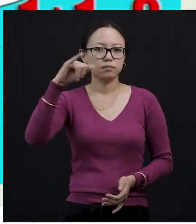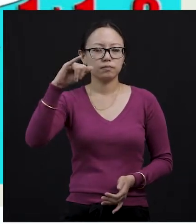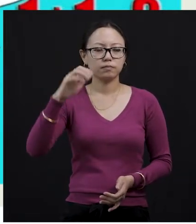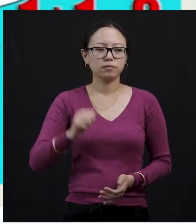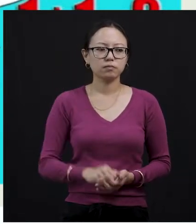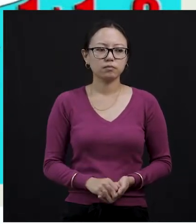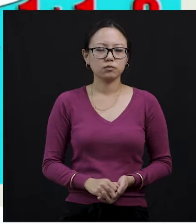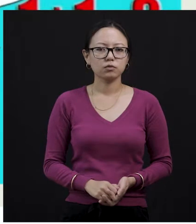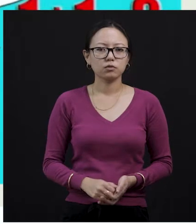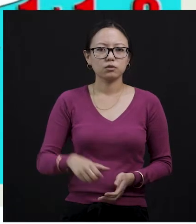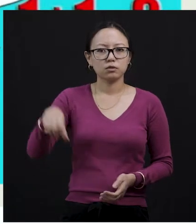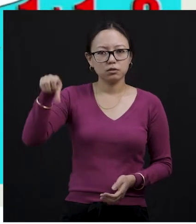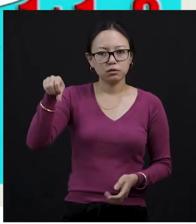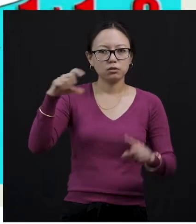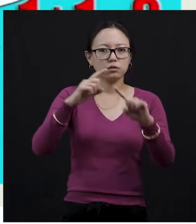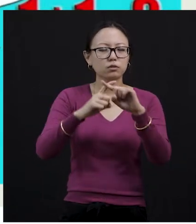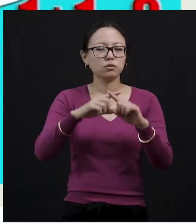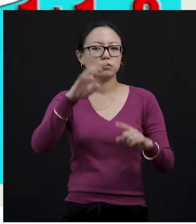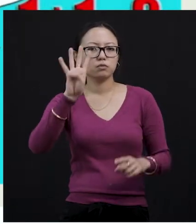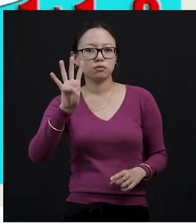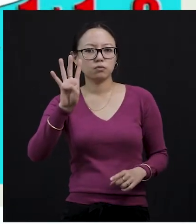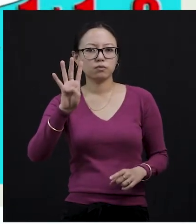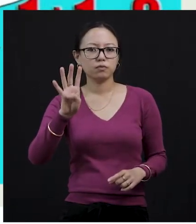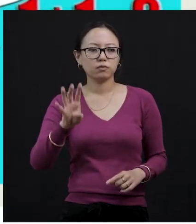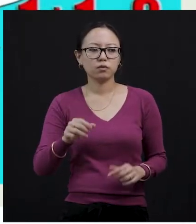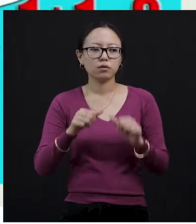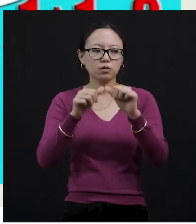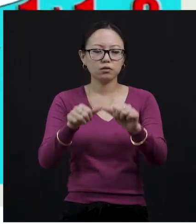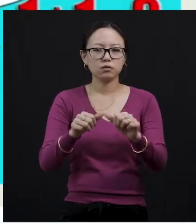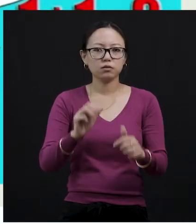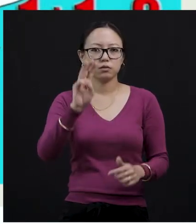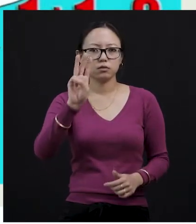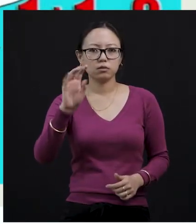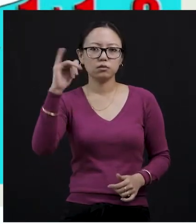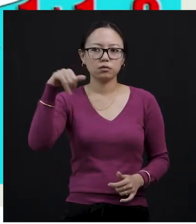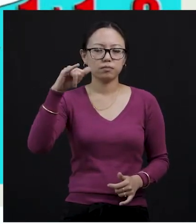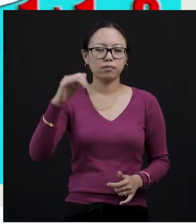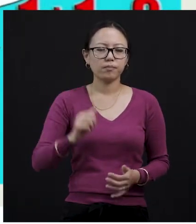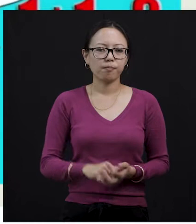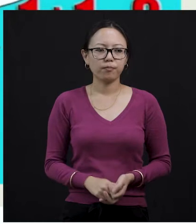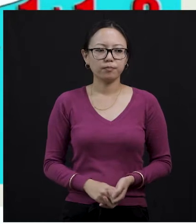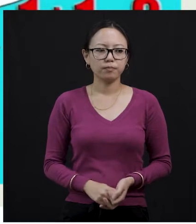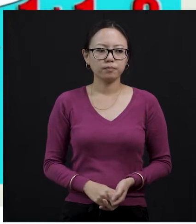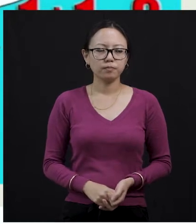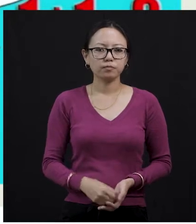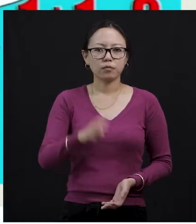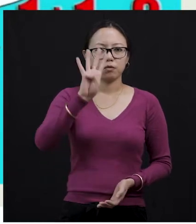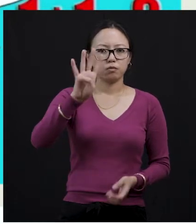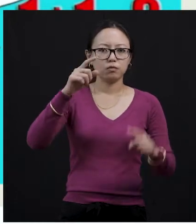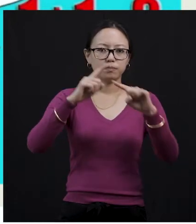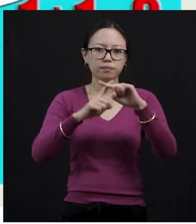So 9 into 4 are 36, right? Then we have